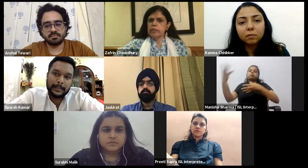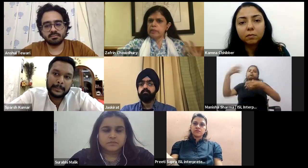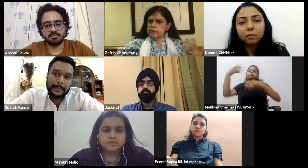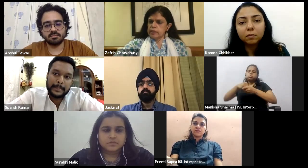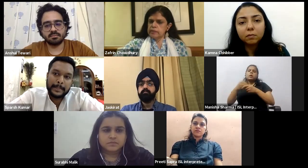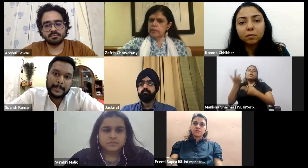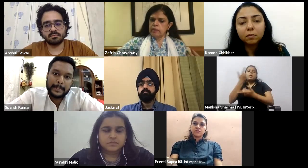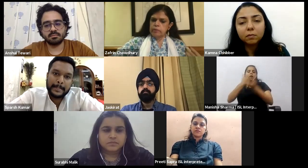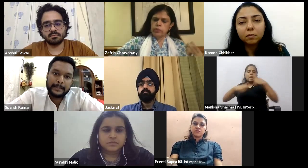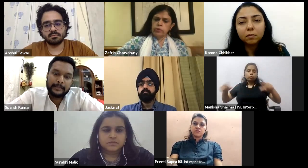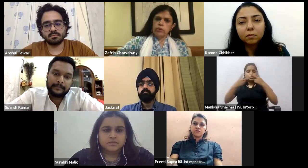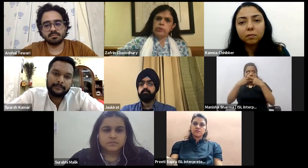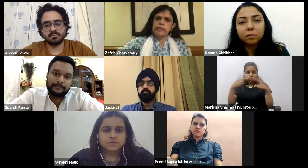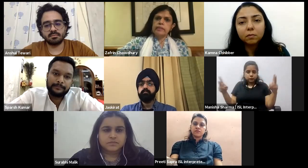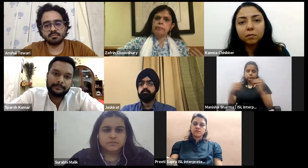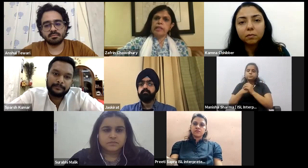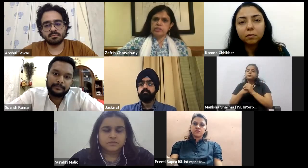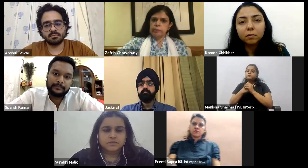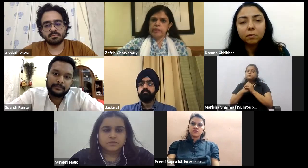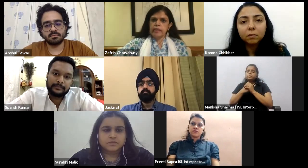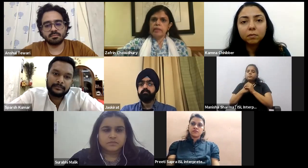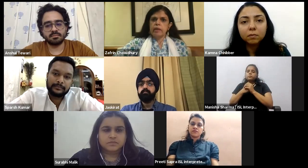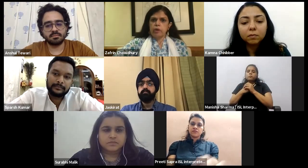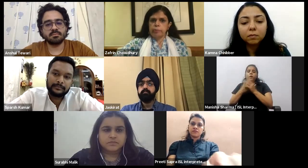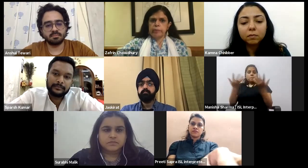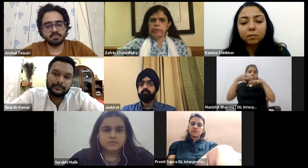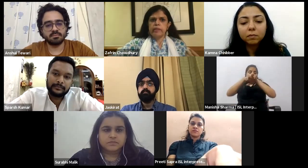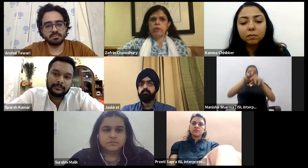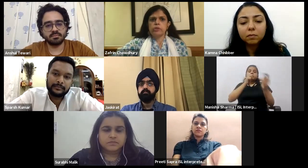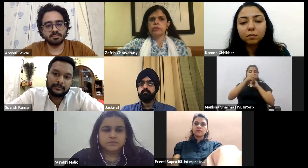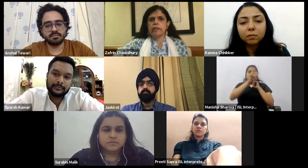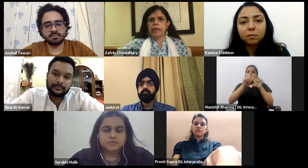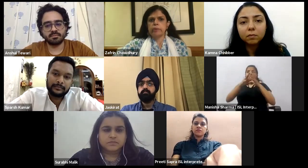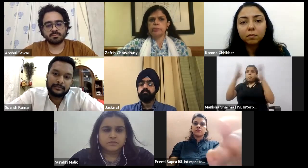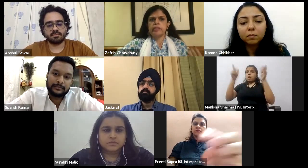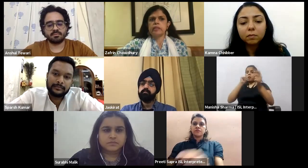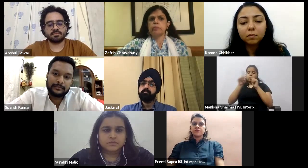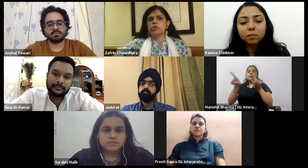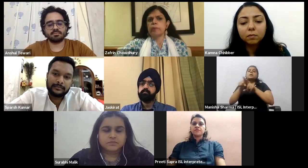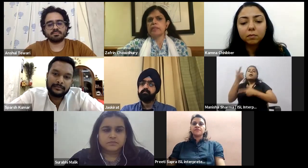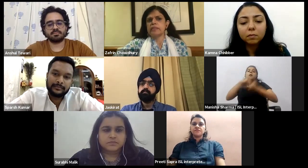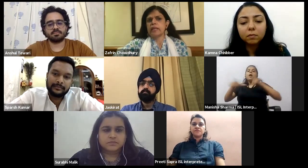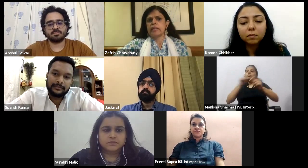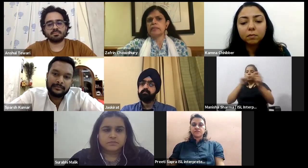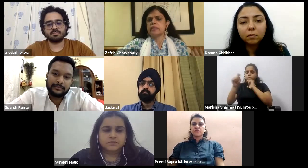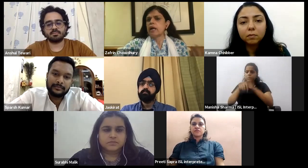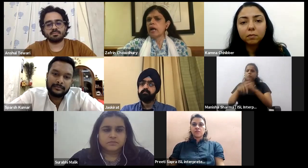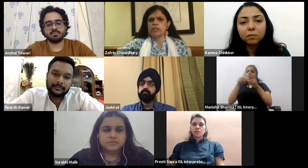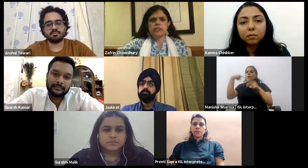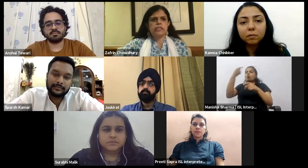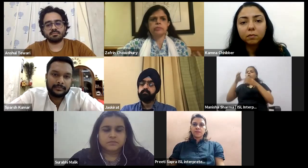language not only the mainstream media or big media, also the language media and the most